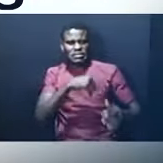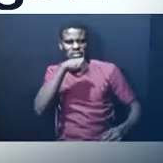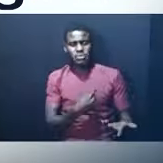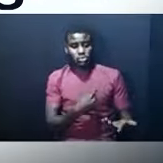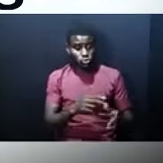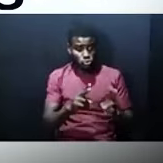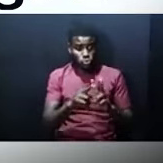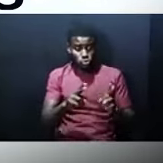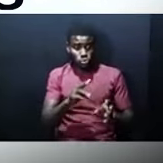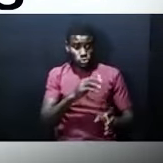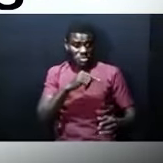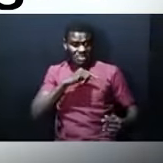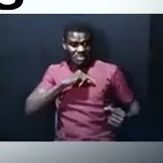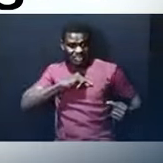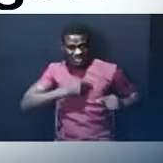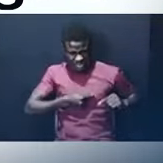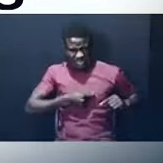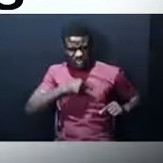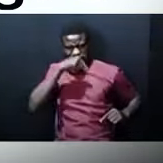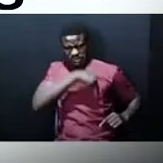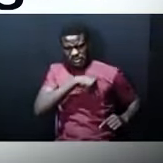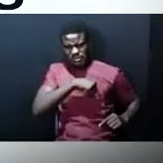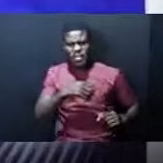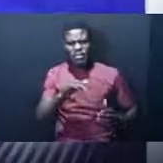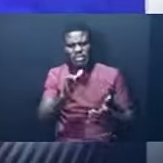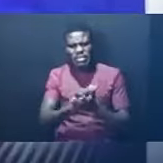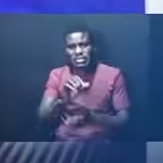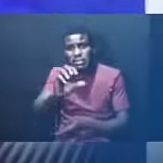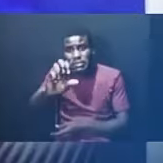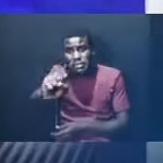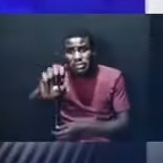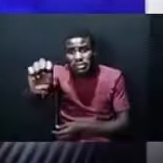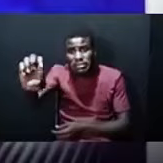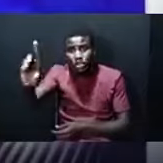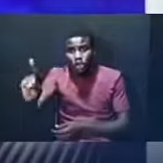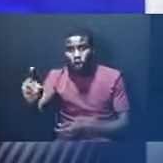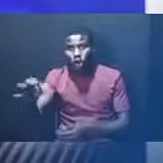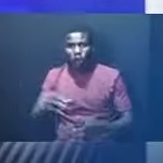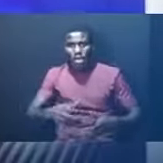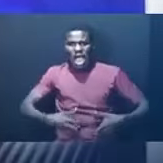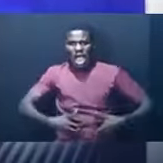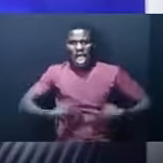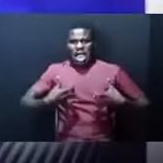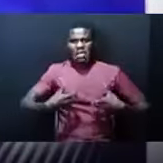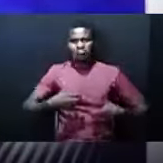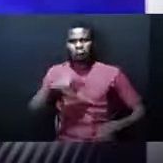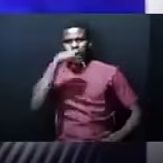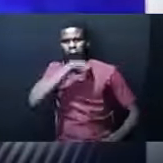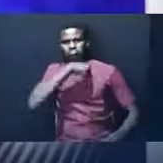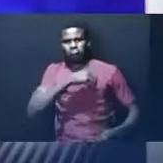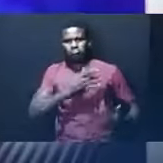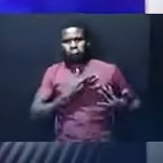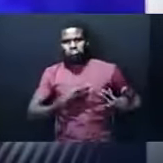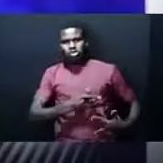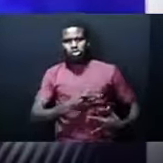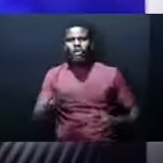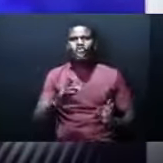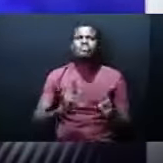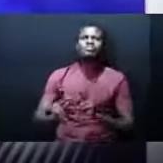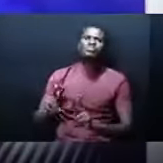bitterness is a seed of resentment or anger in the heart of man. In